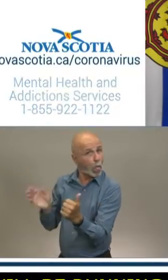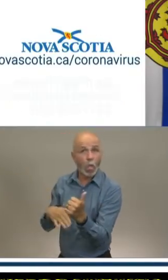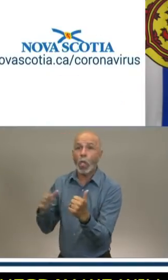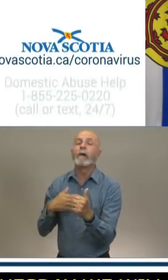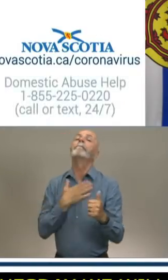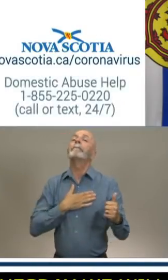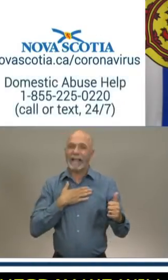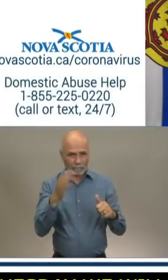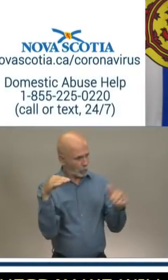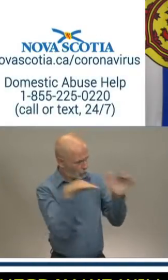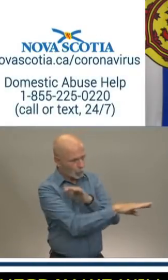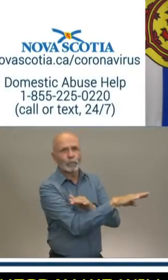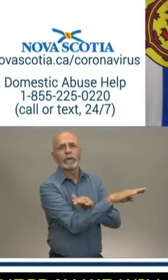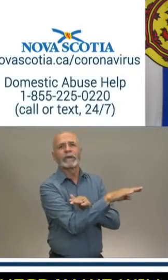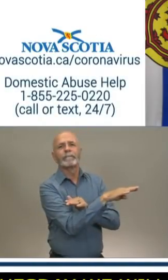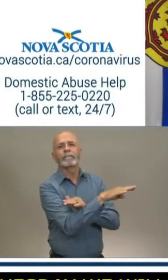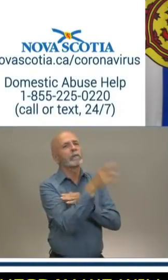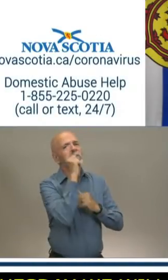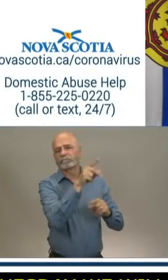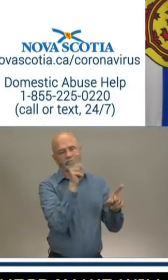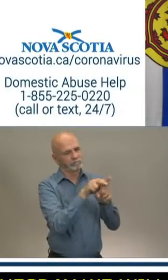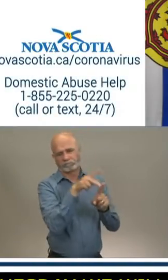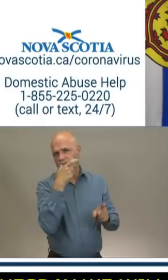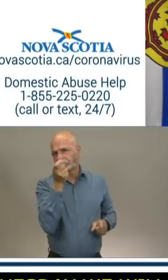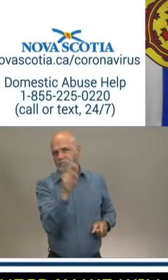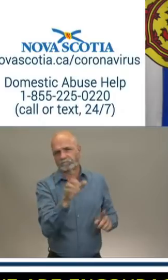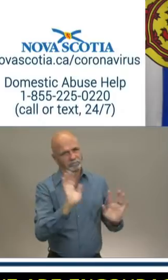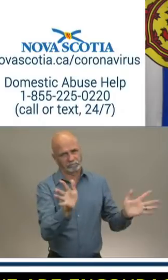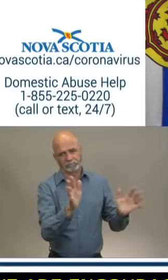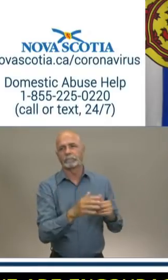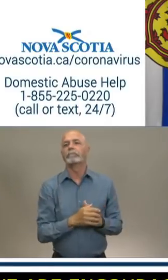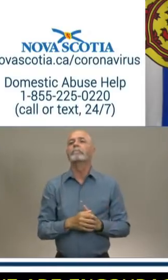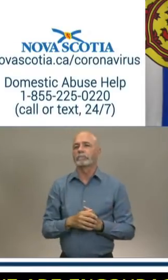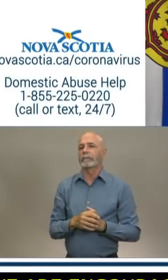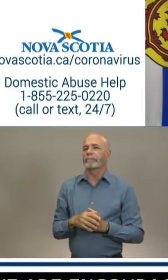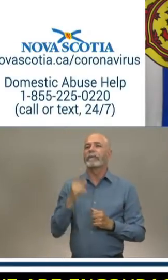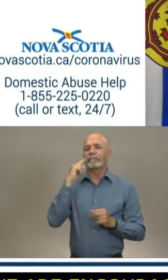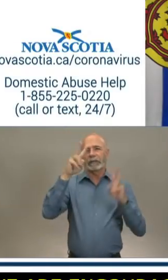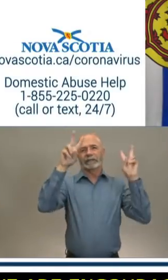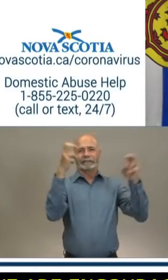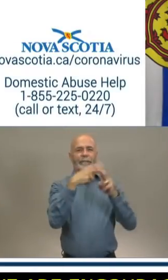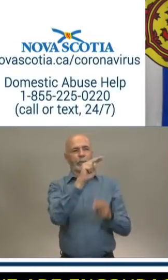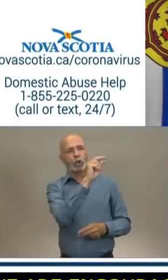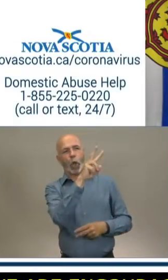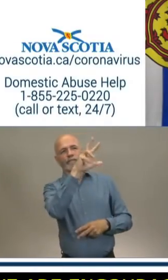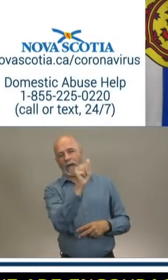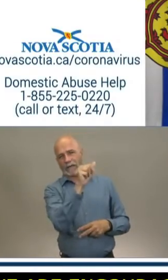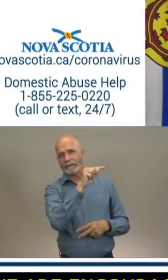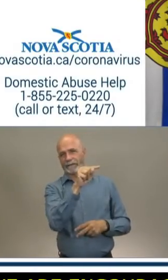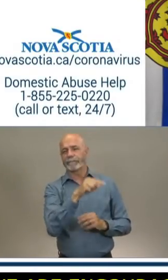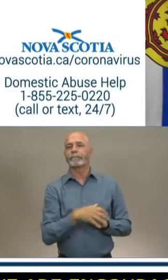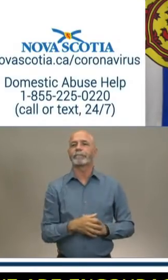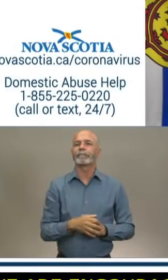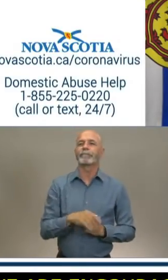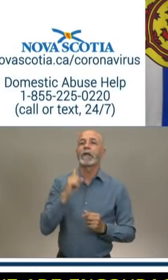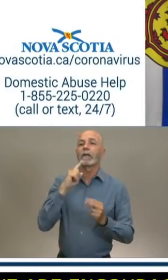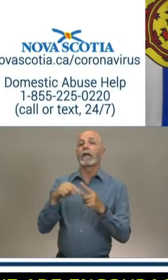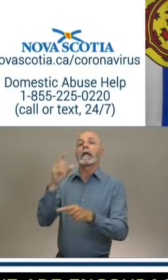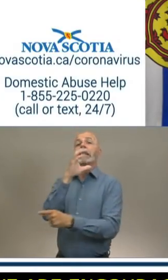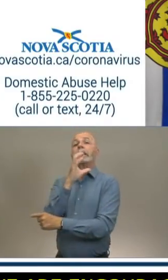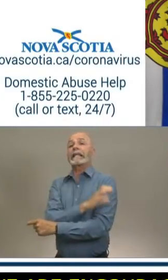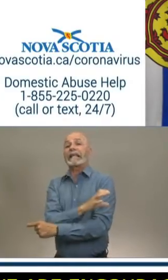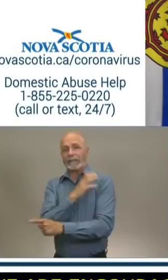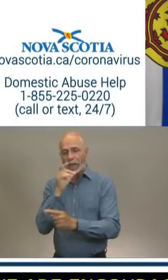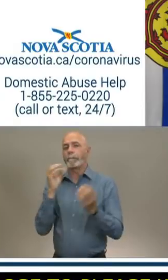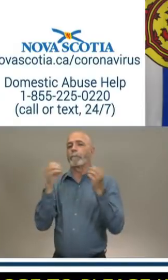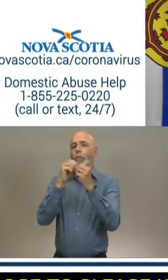in, and no appointment necessary. We're also opening more community clinics, extending hours in current clinics, and expanding